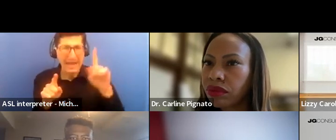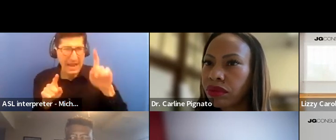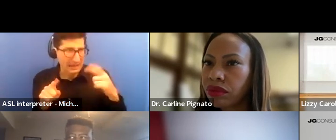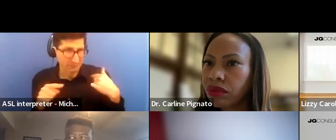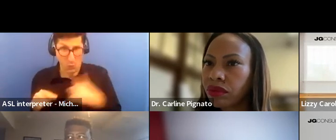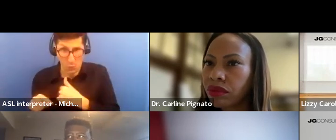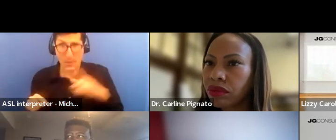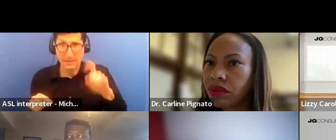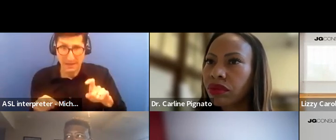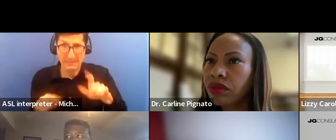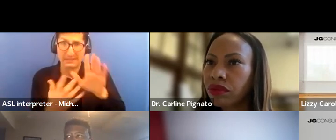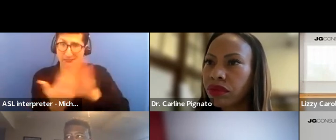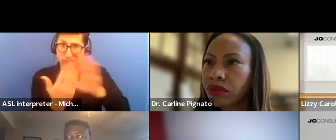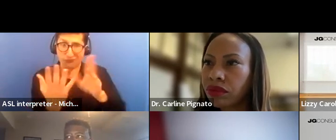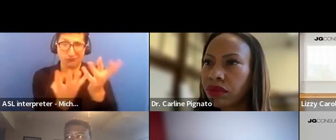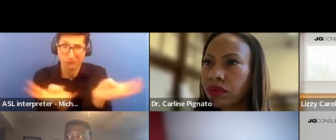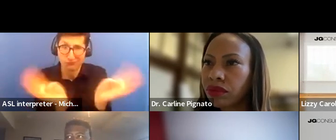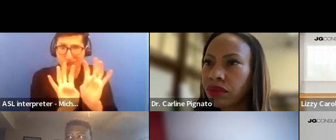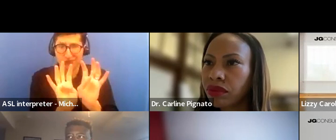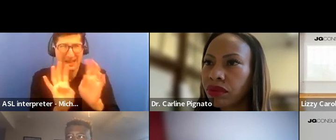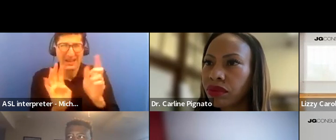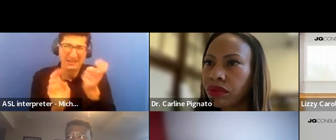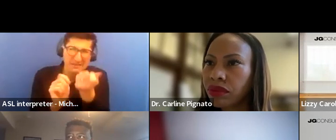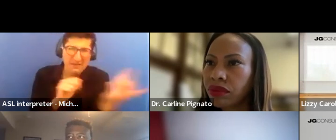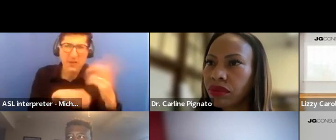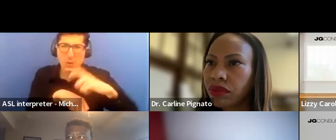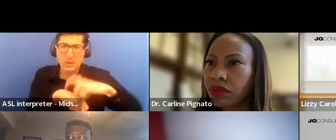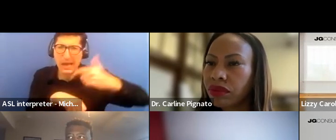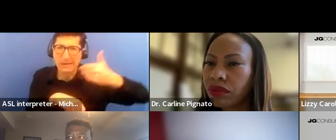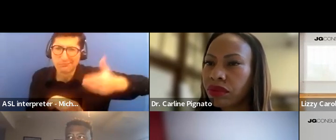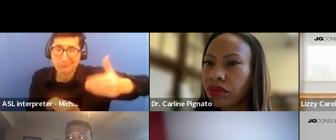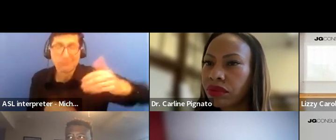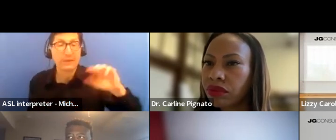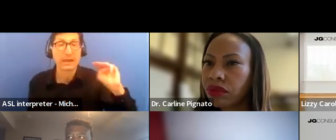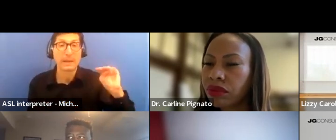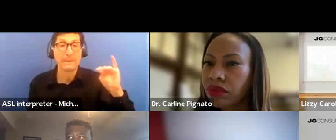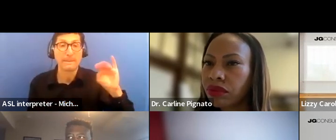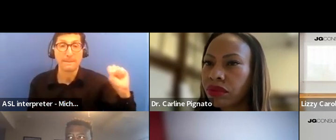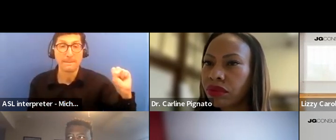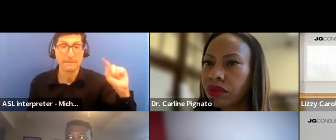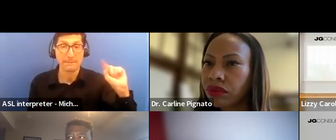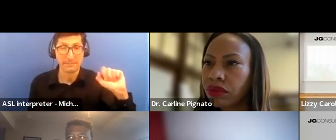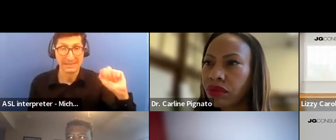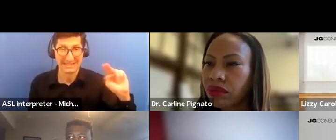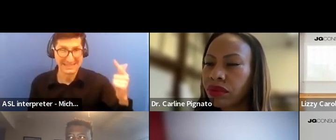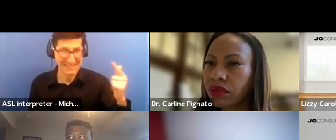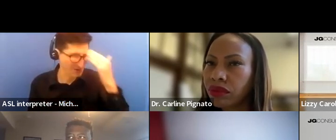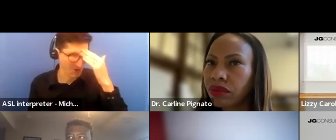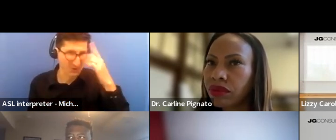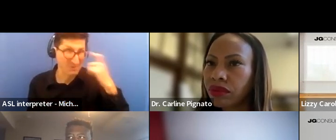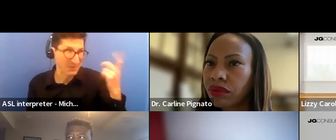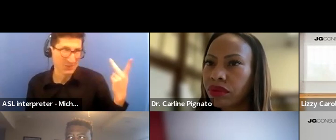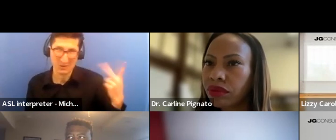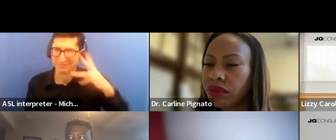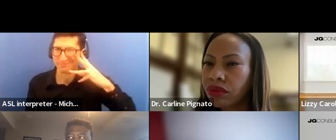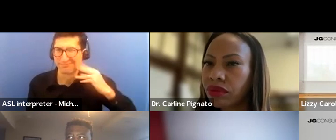of the interactions, the way we share, the way we talk it through. Ms. Tang referenced it because she and I have done this together in the past, of when we sit in